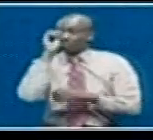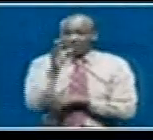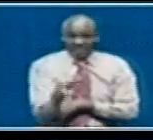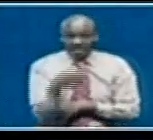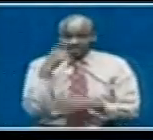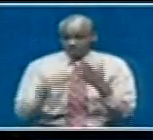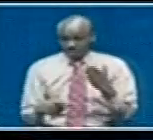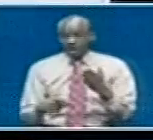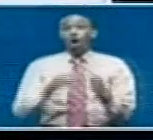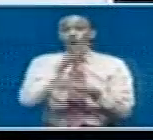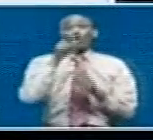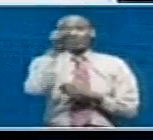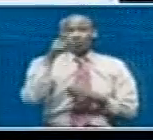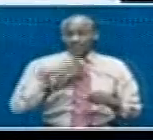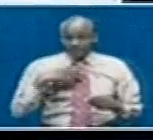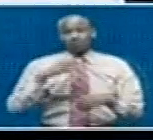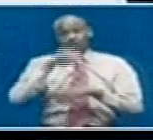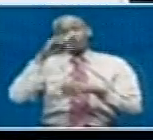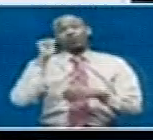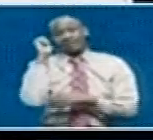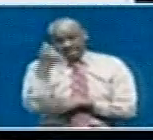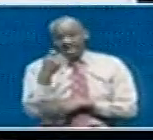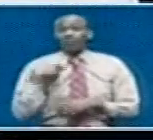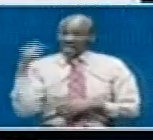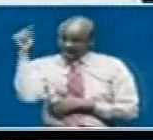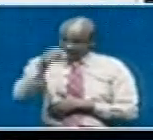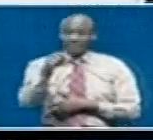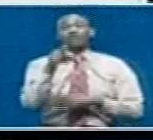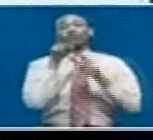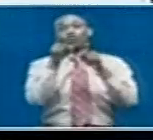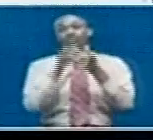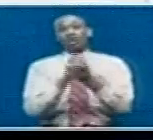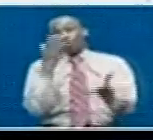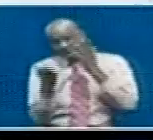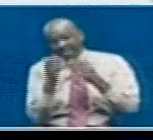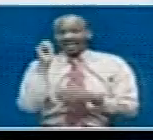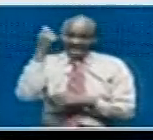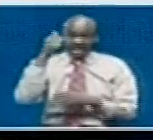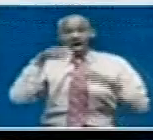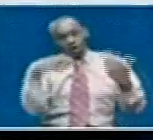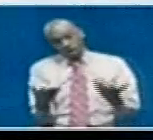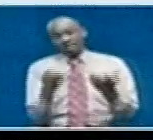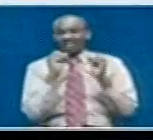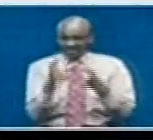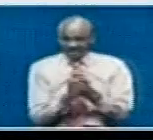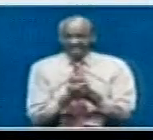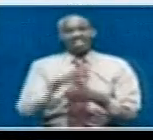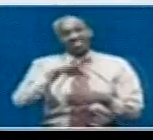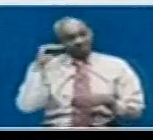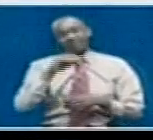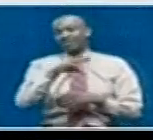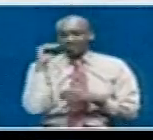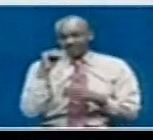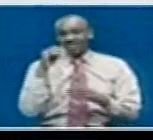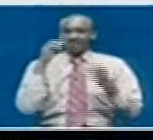reading, "All of you who have stolen from Kenya, we are coming after you. Whether you are Kenyan or not, a thief is a thief,